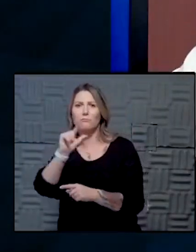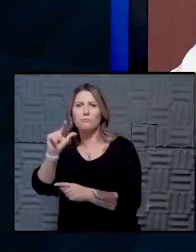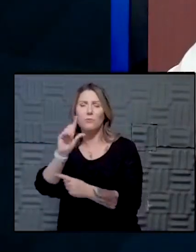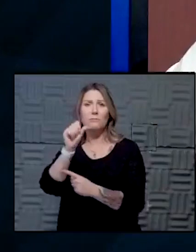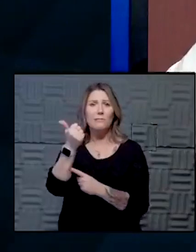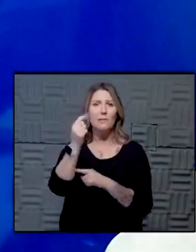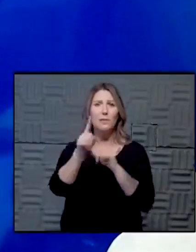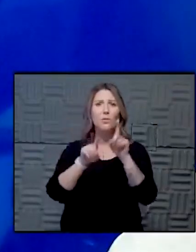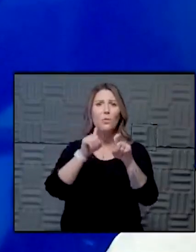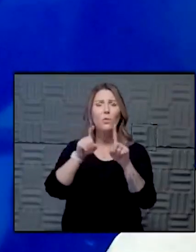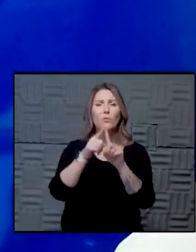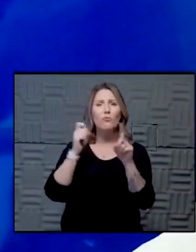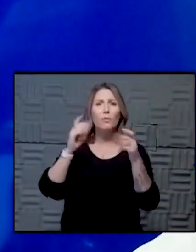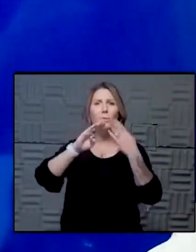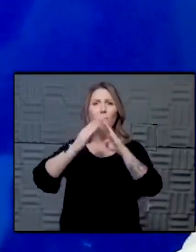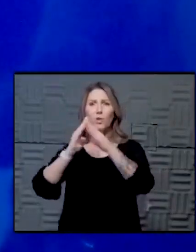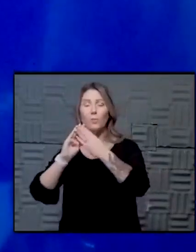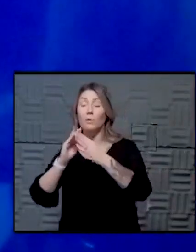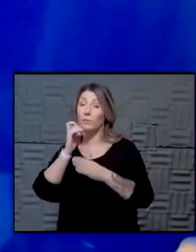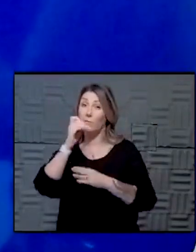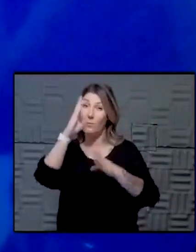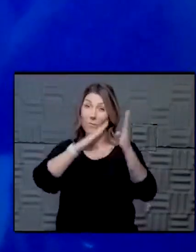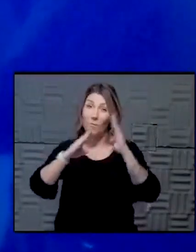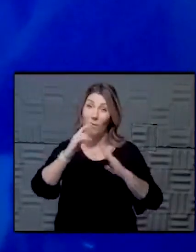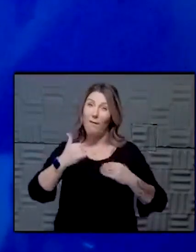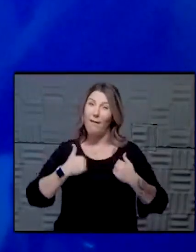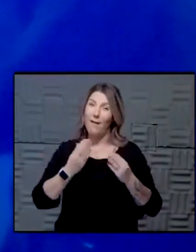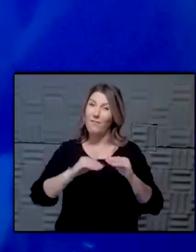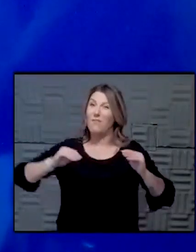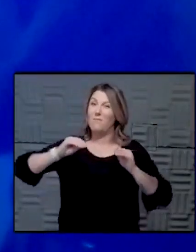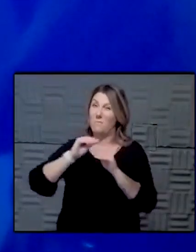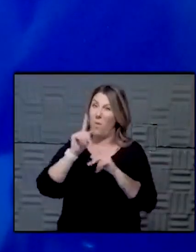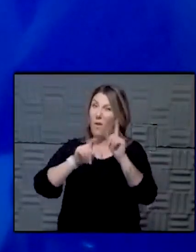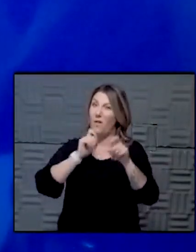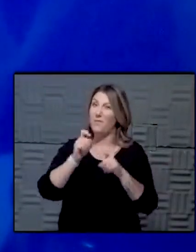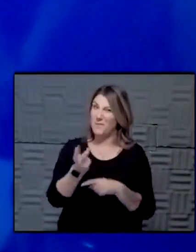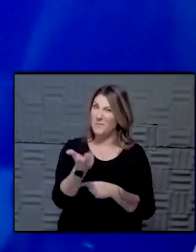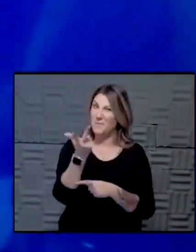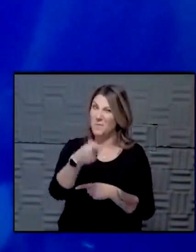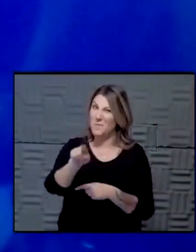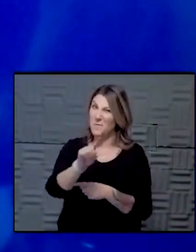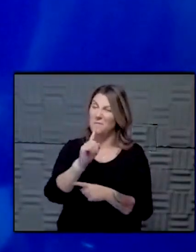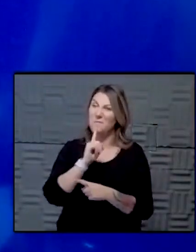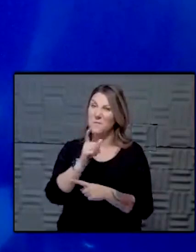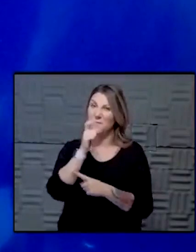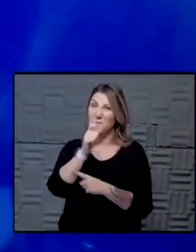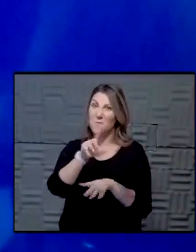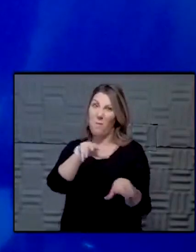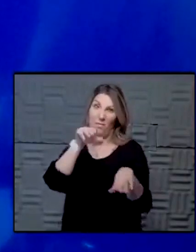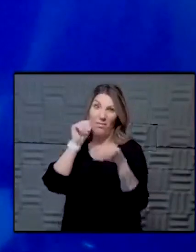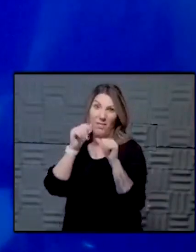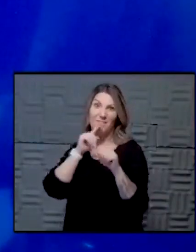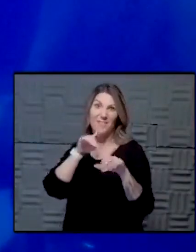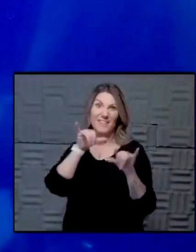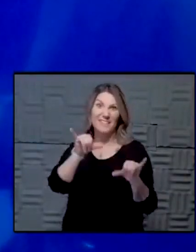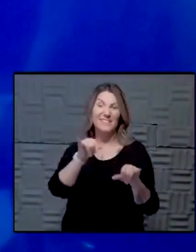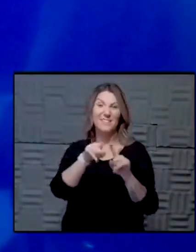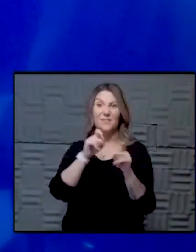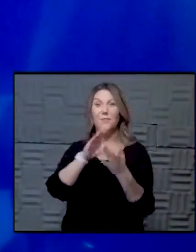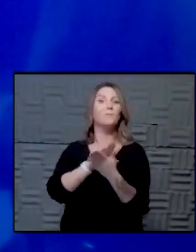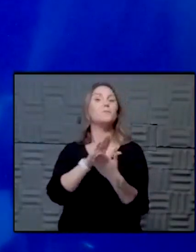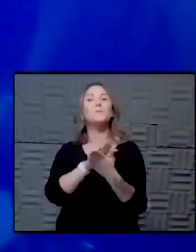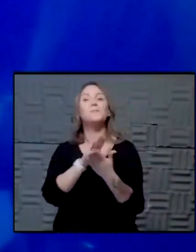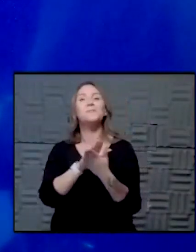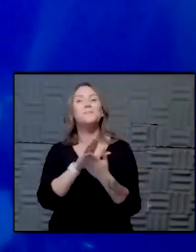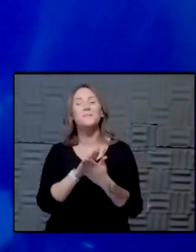any questions out there from the community. But don't worry, I got some more questions for the 3 of you, so don't you be going anywhere. You have to stay out of school for a little longer. We do have a